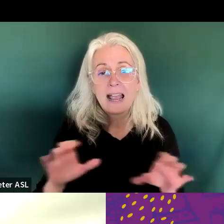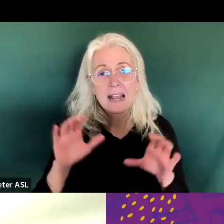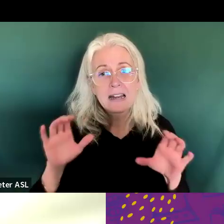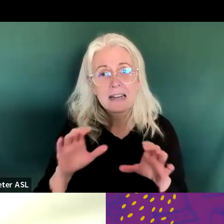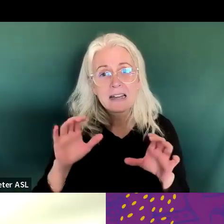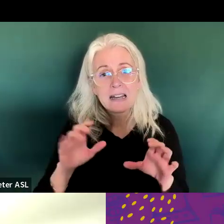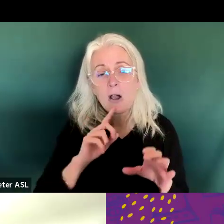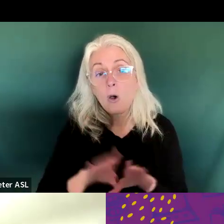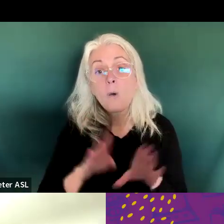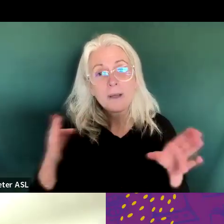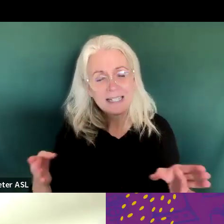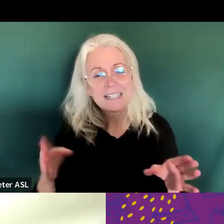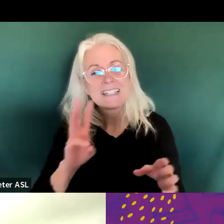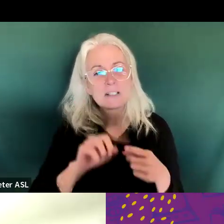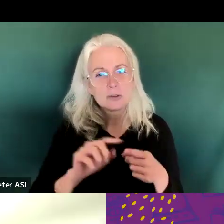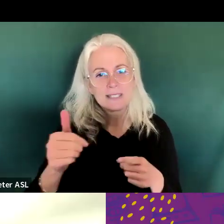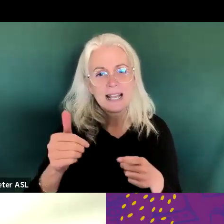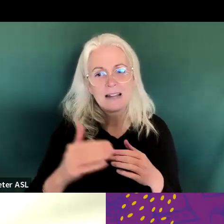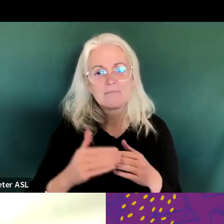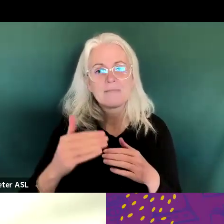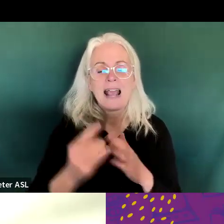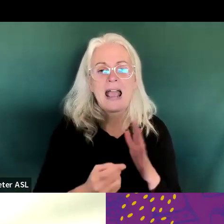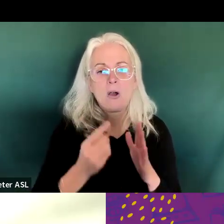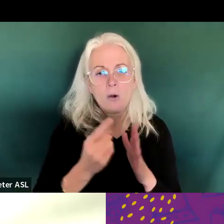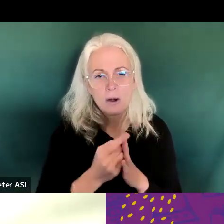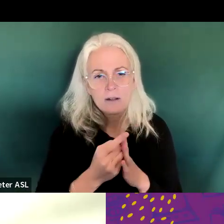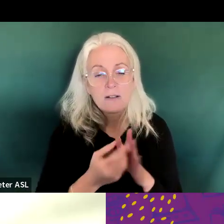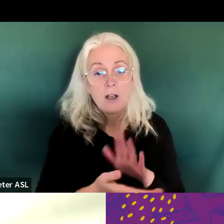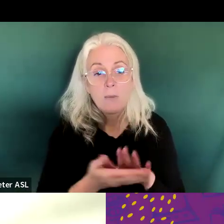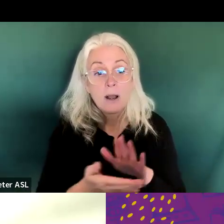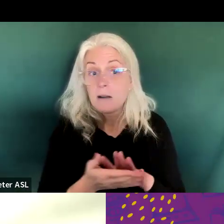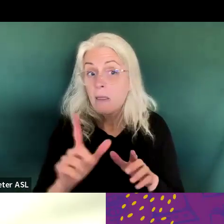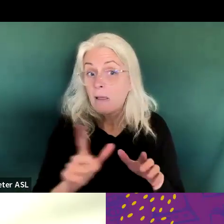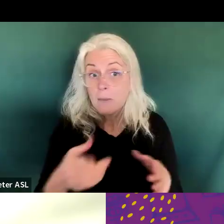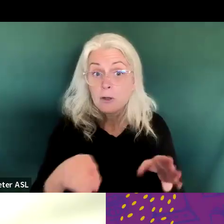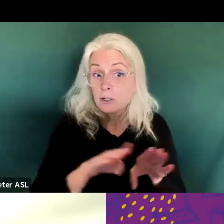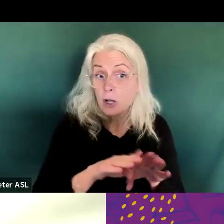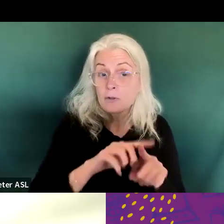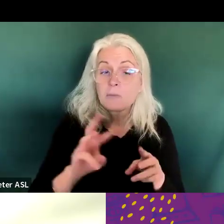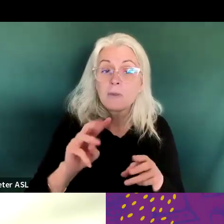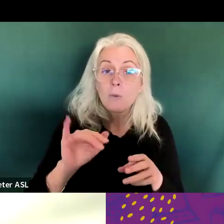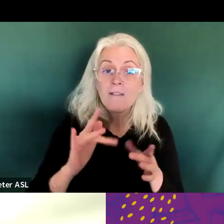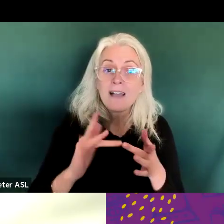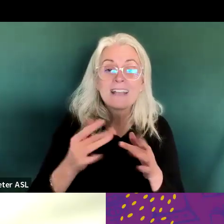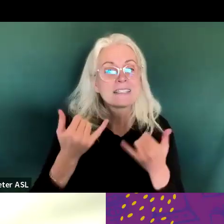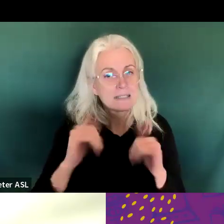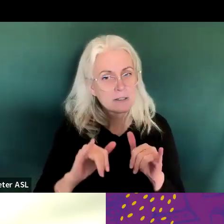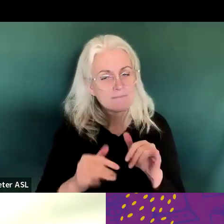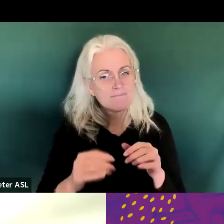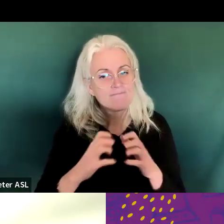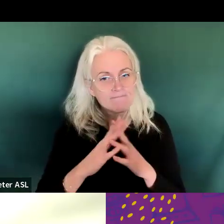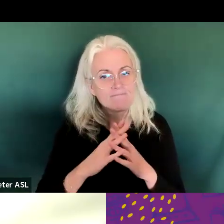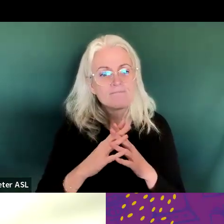from 6 to 10, so it far exceeds our hours of operations, meaning people can come into our parking lots and they can use